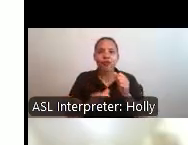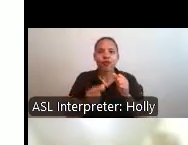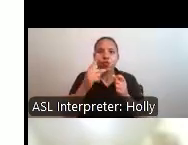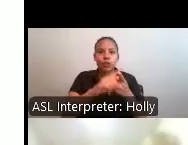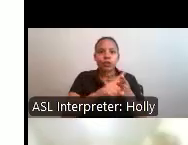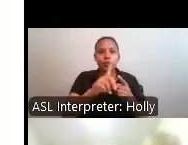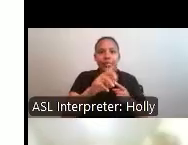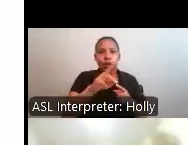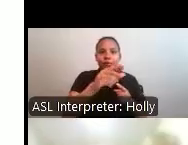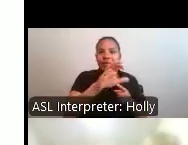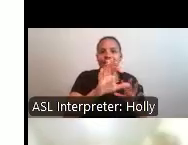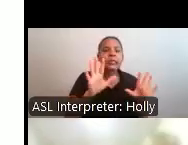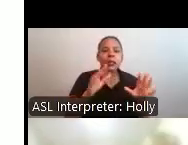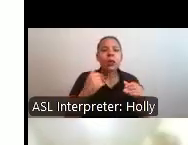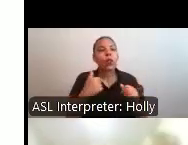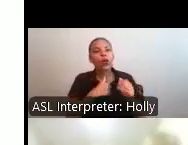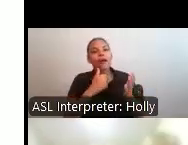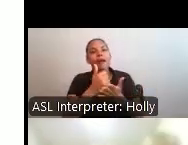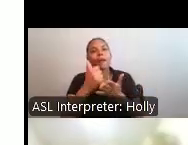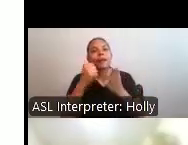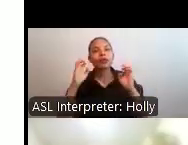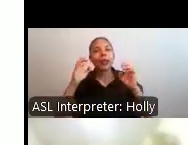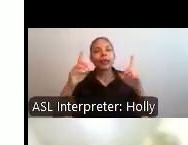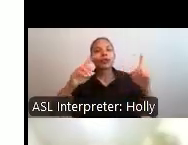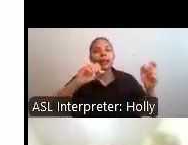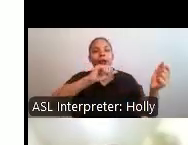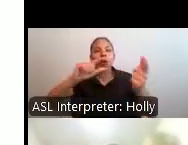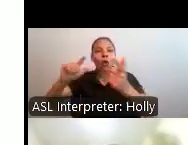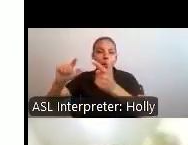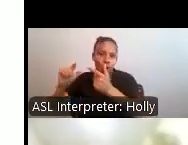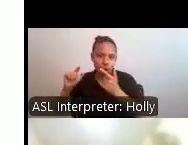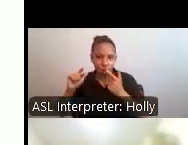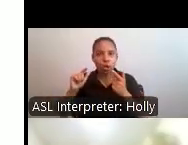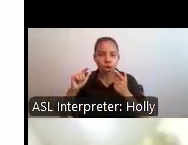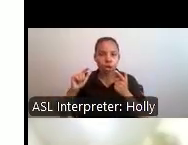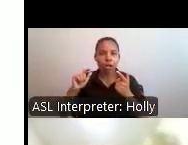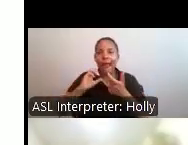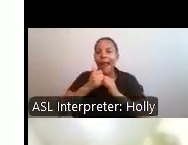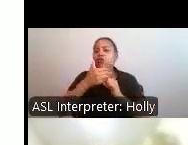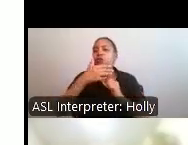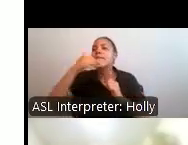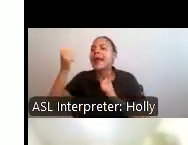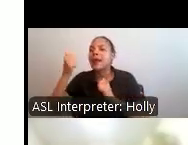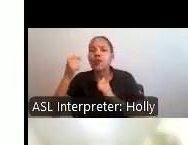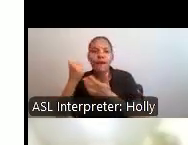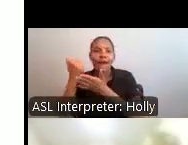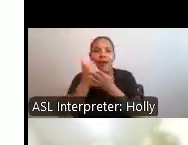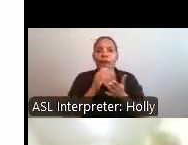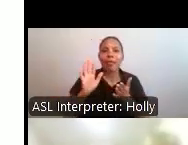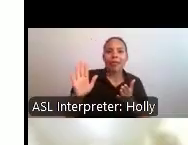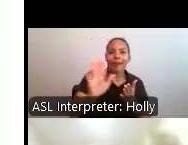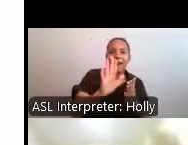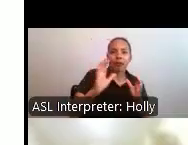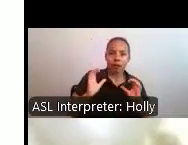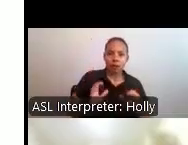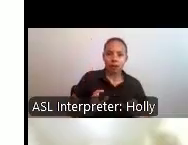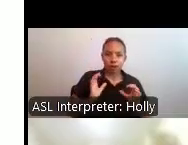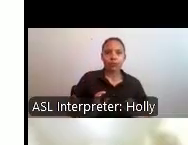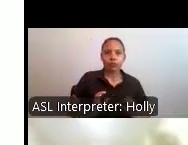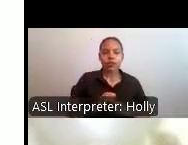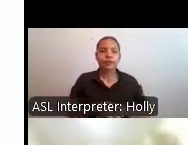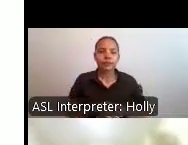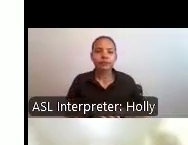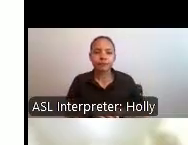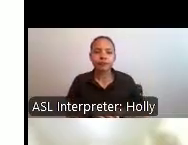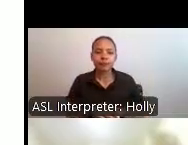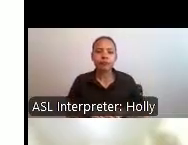We are helping to educate everybody in the Career Center to best help customers. So we are also currently in the process of